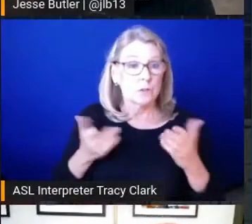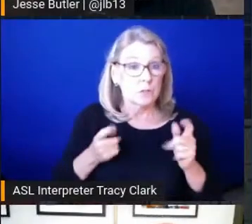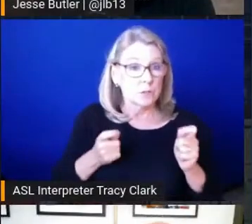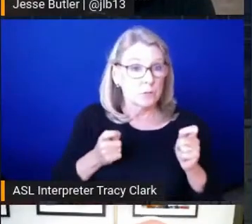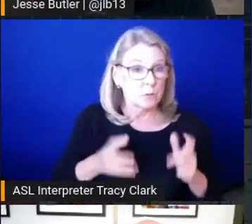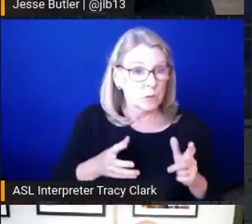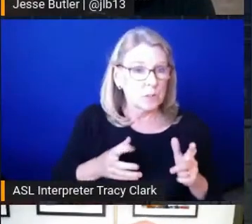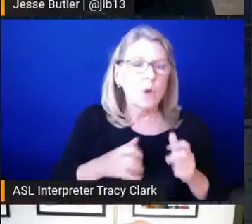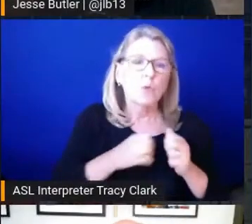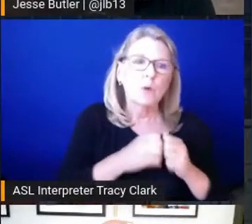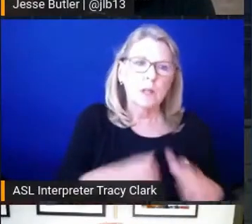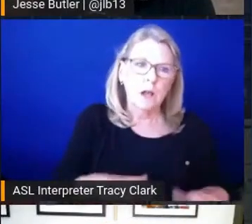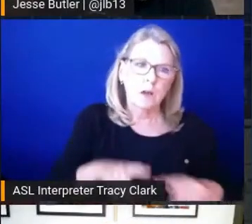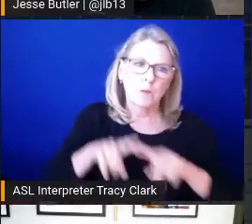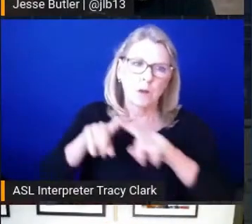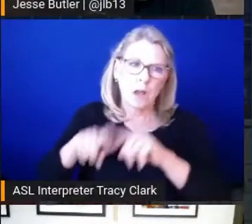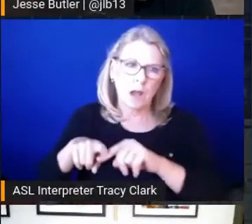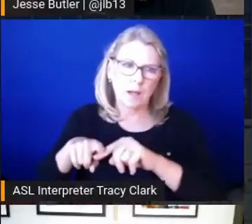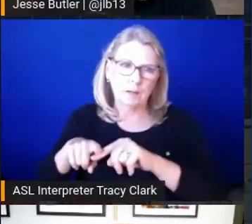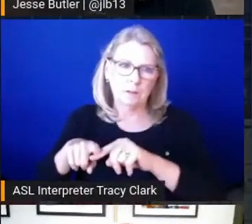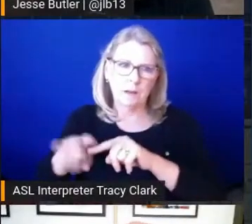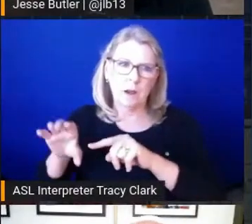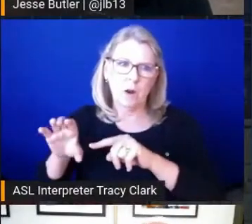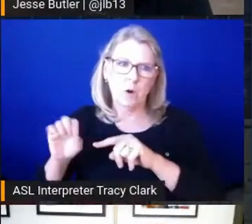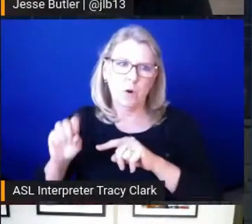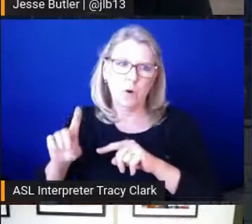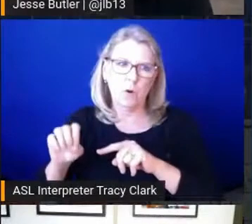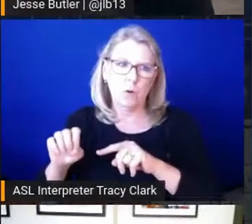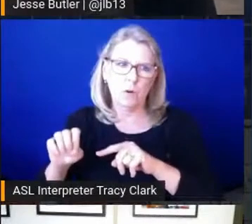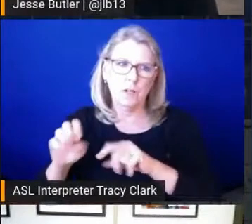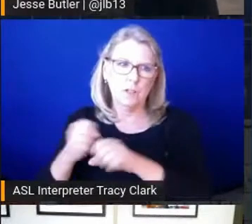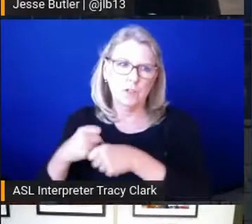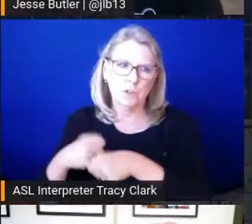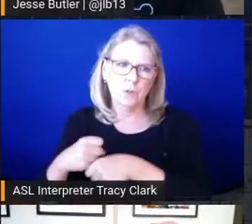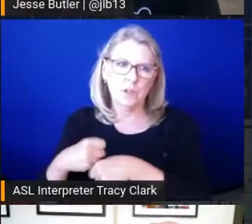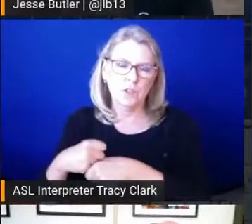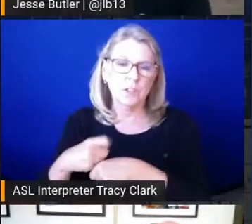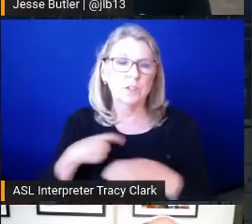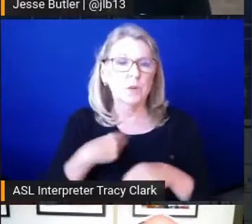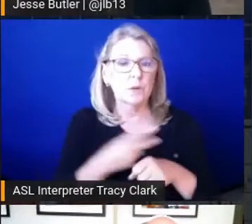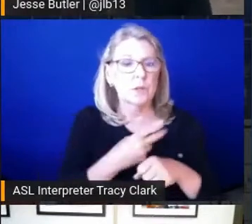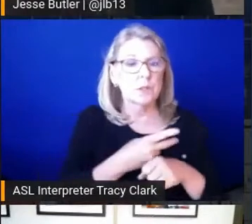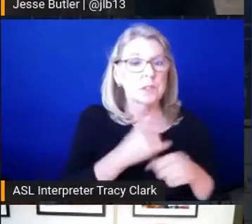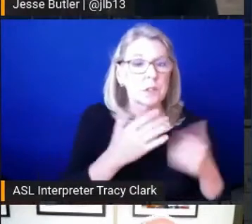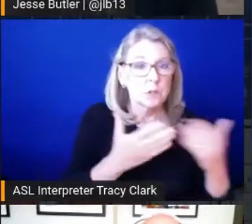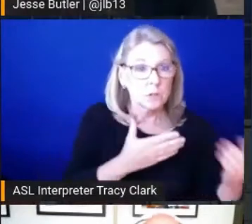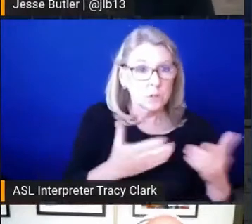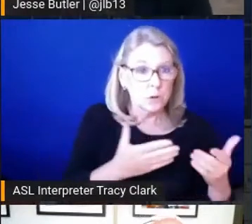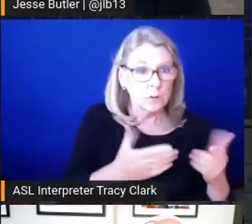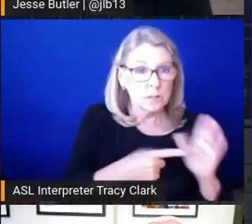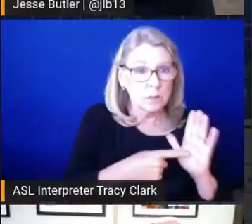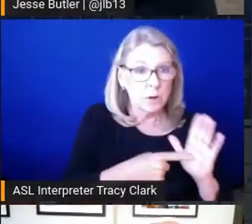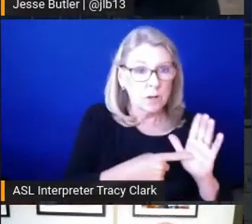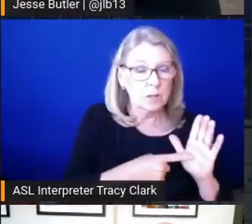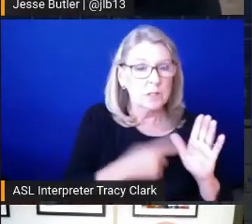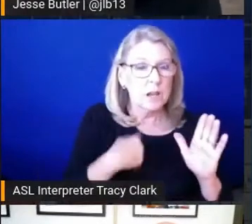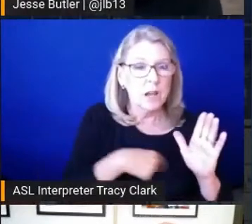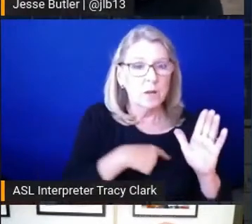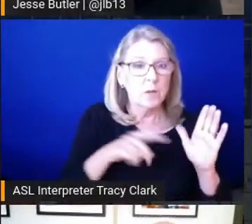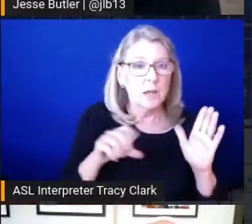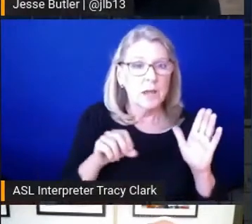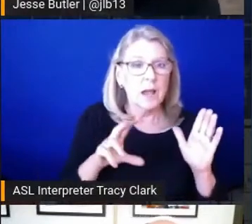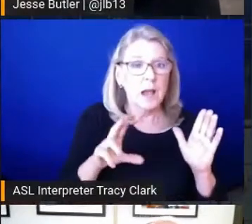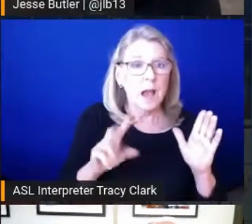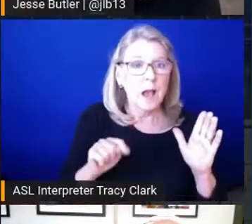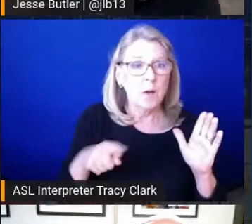bit. So we actually take the AWS service API models and we actually output the full implementation